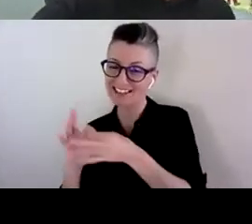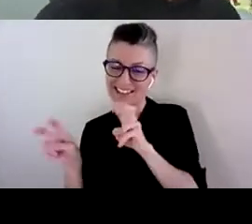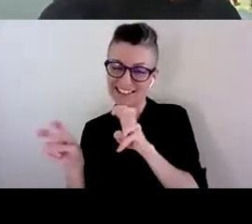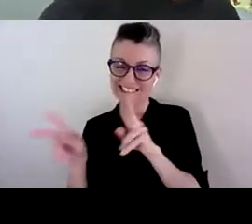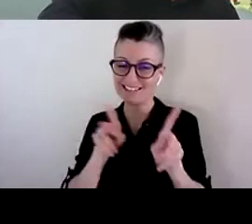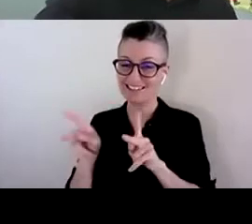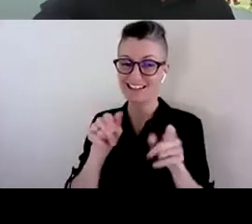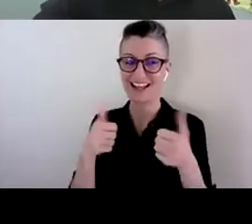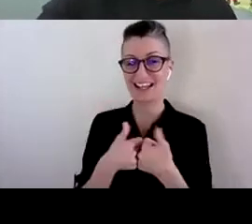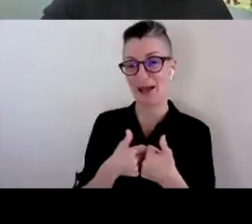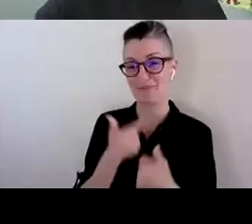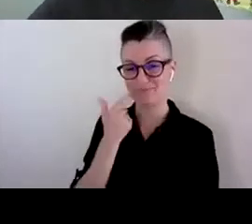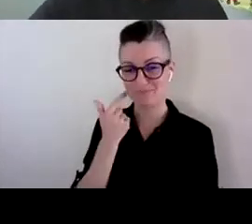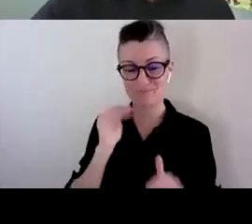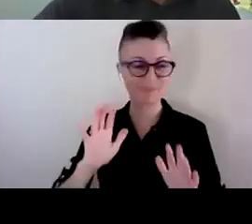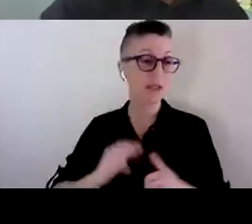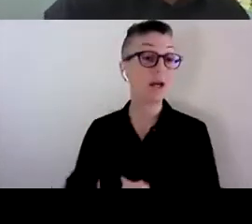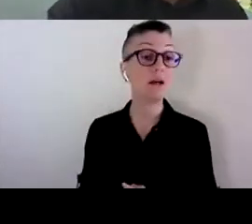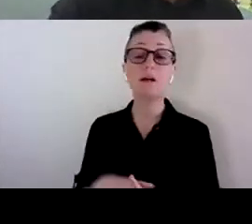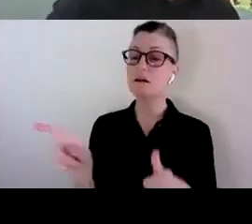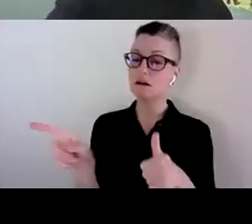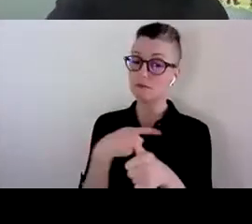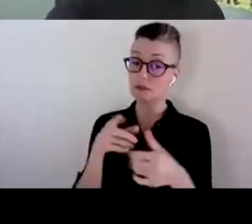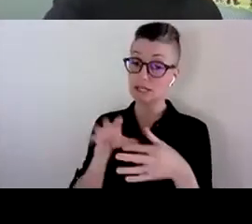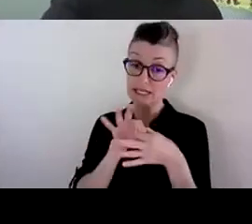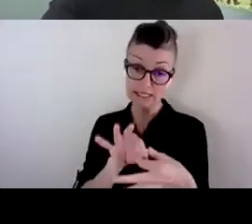But anyway, so the first connection that I want to talk about